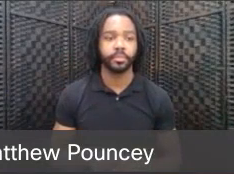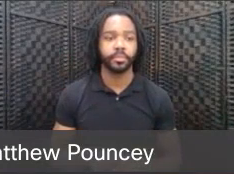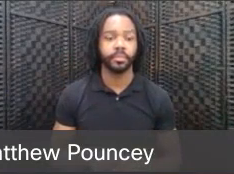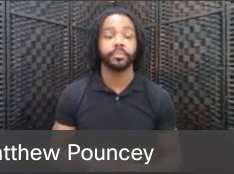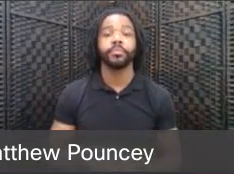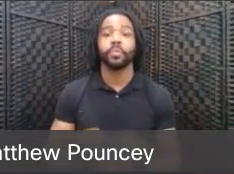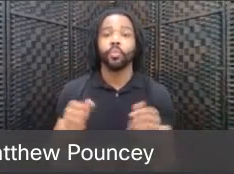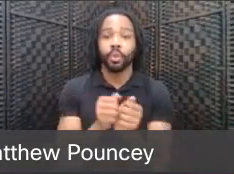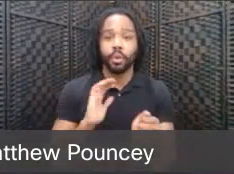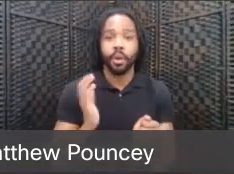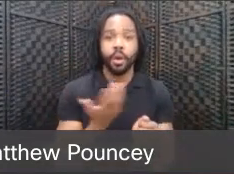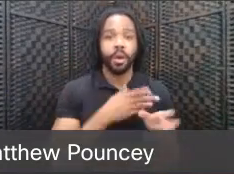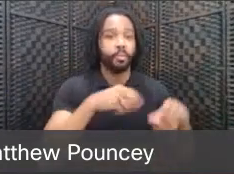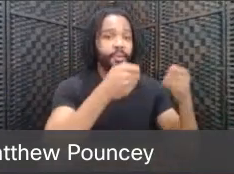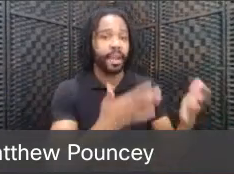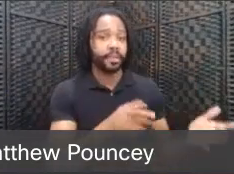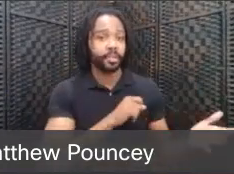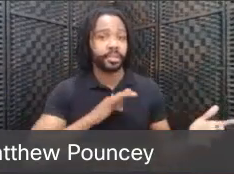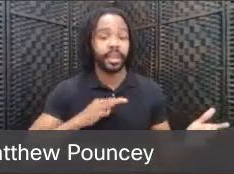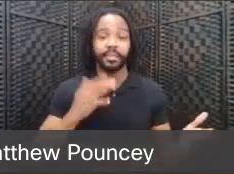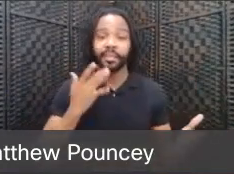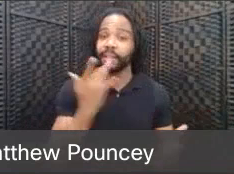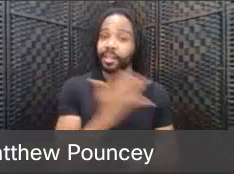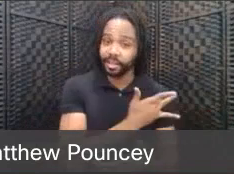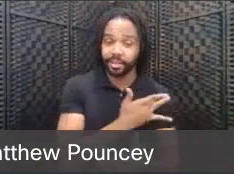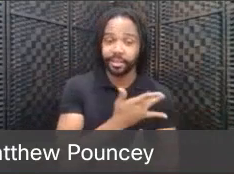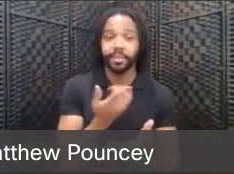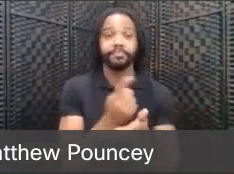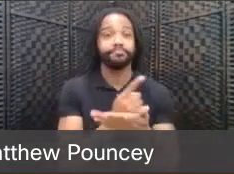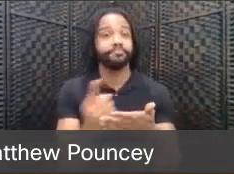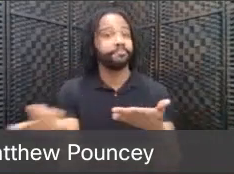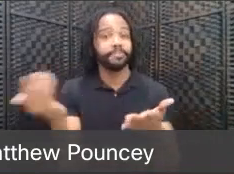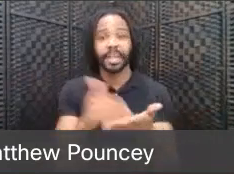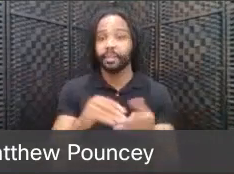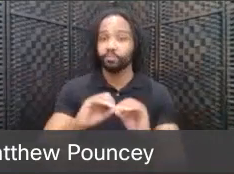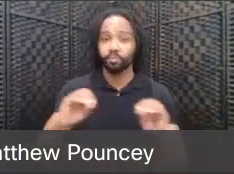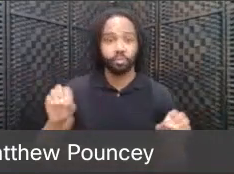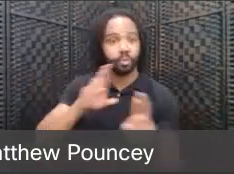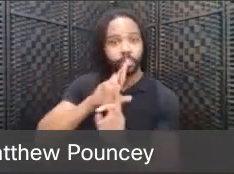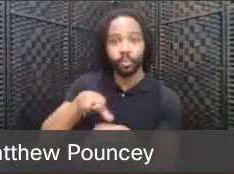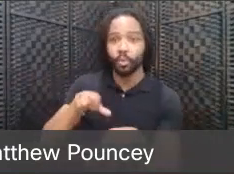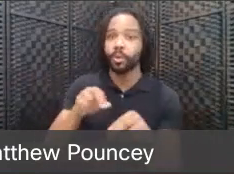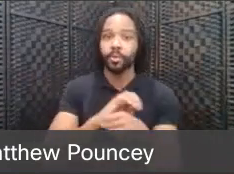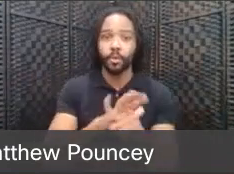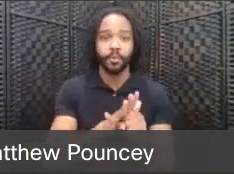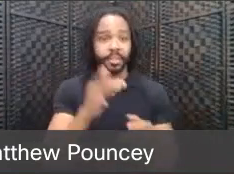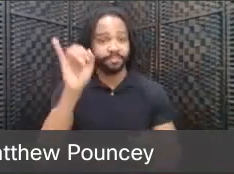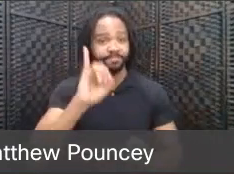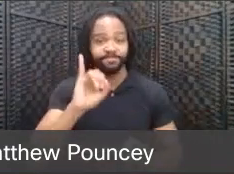Among our provider staff, fortunately, we've gone another week with no provider staff reporting COVID